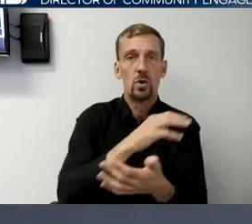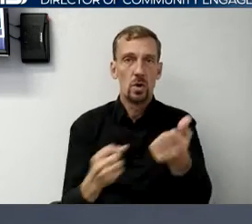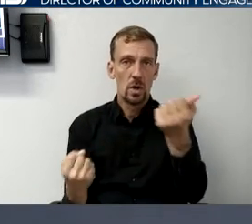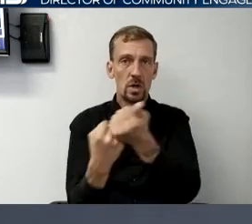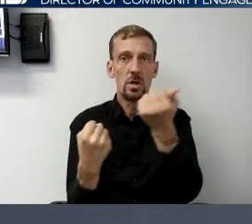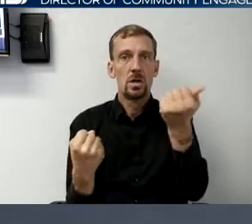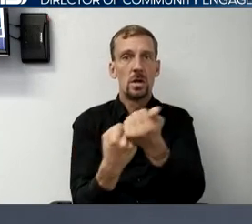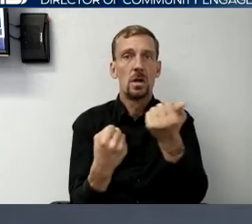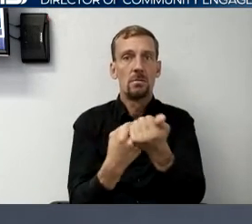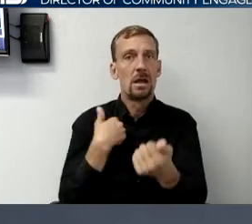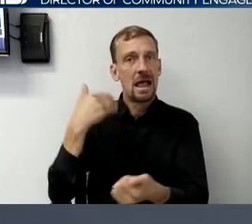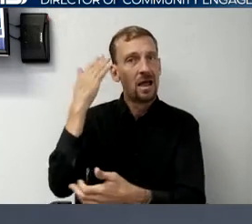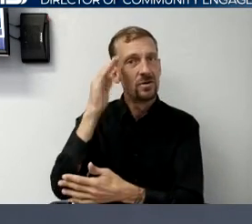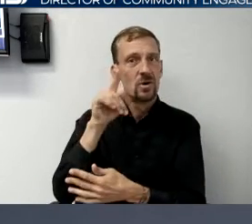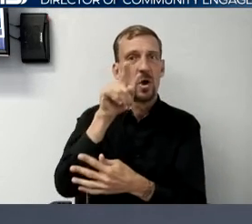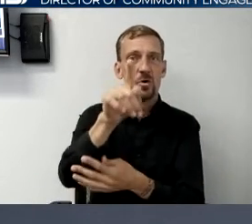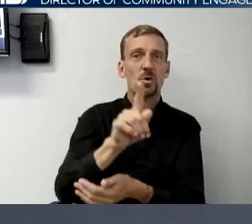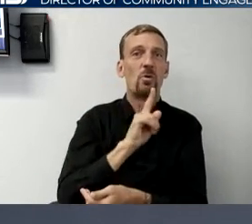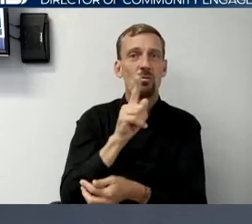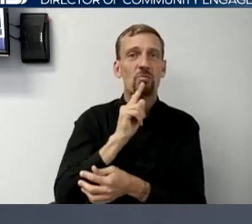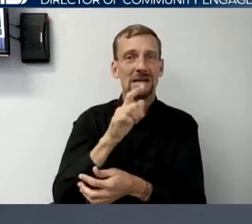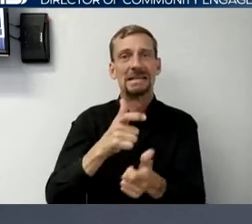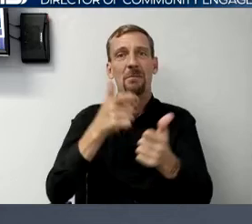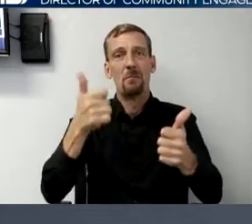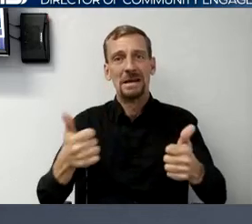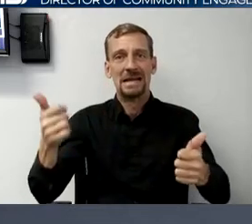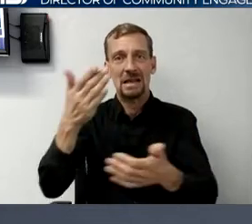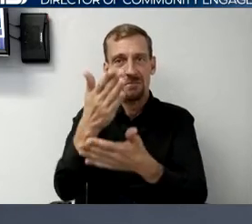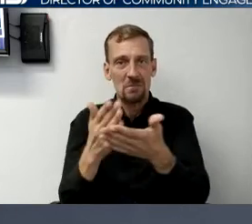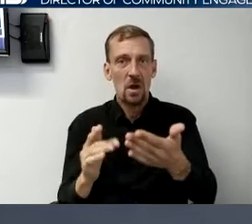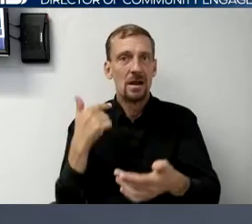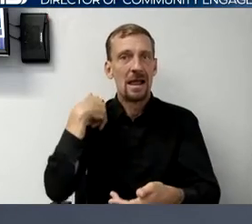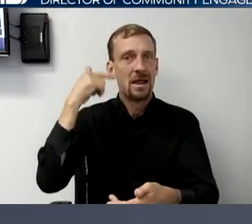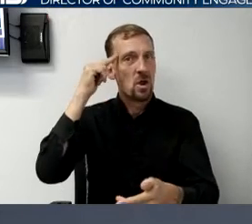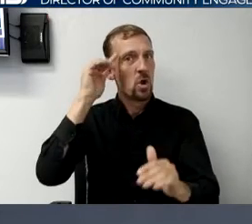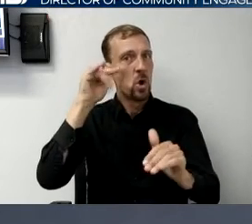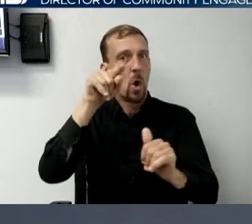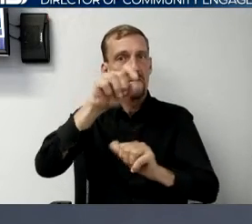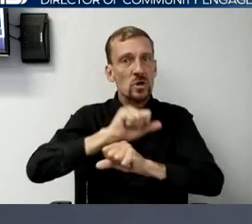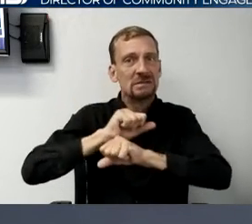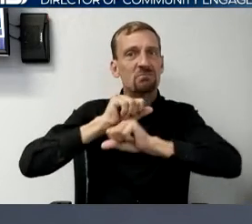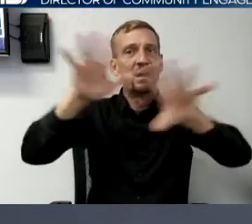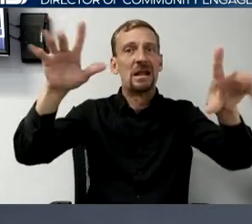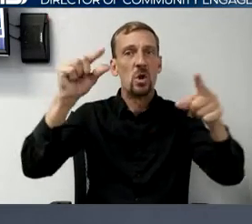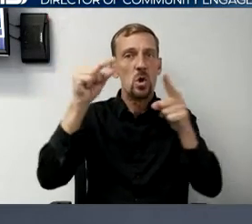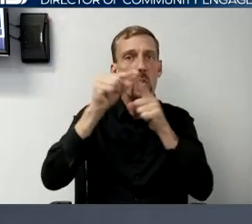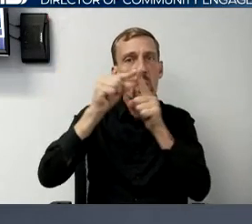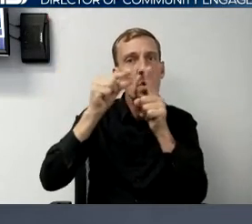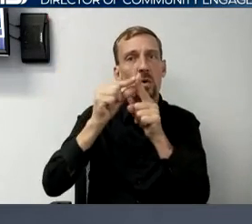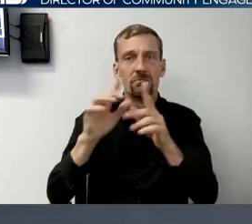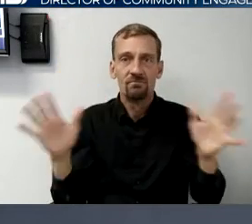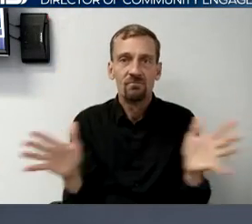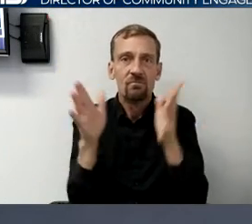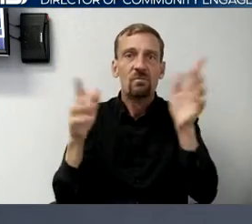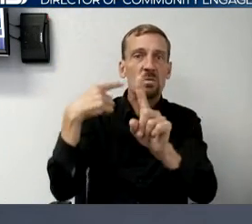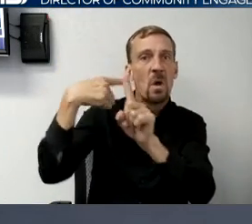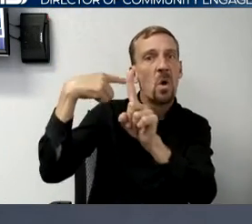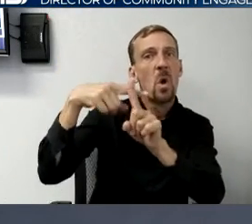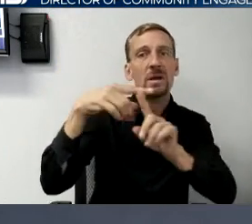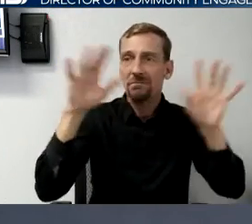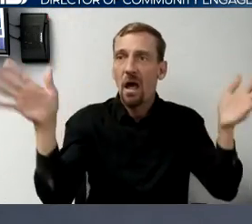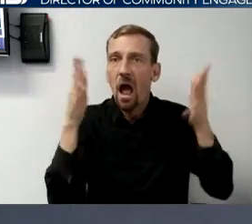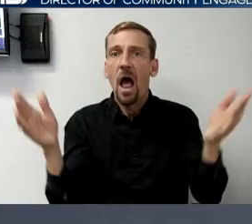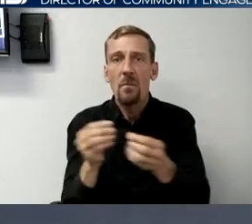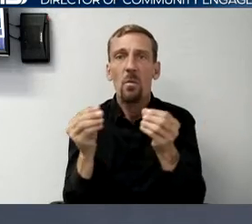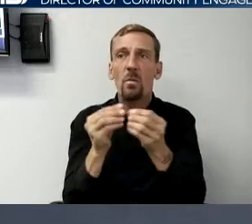I know you're the ambassadors of the organization. I hope you're out there spreading the word of encouragement and asking